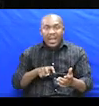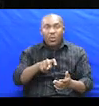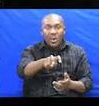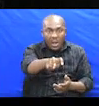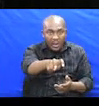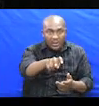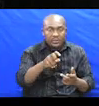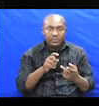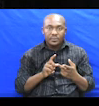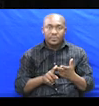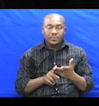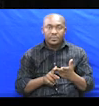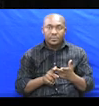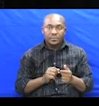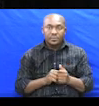roads,